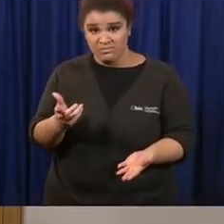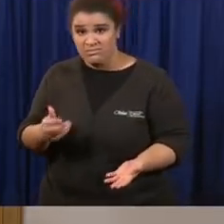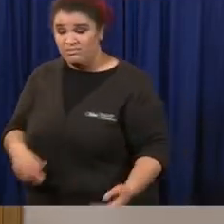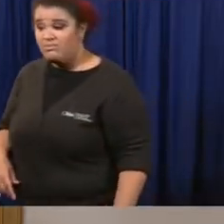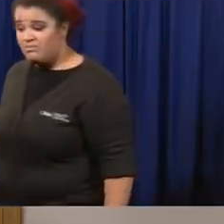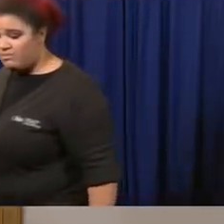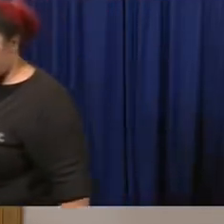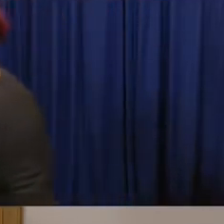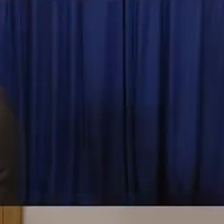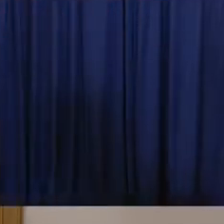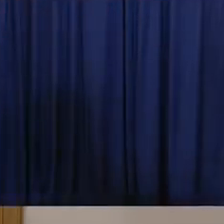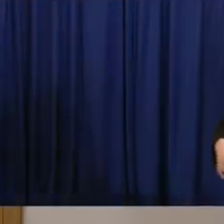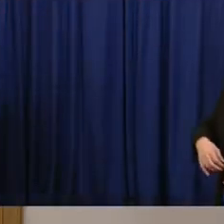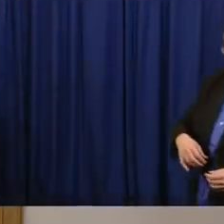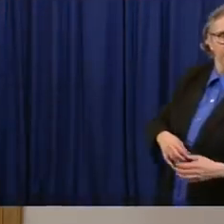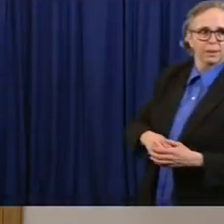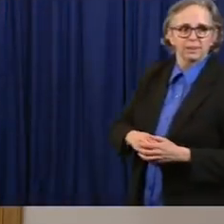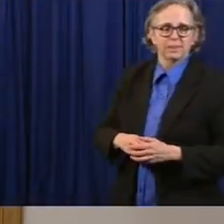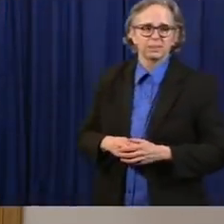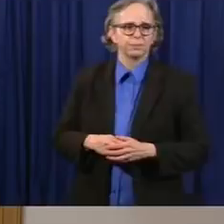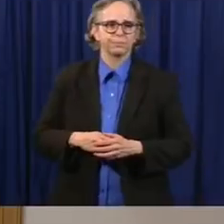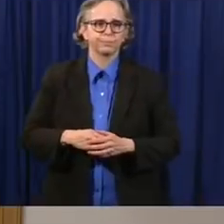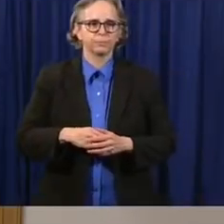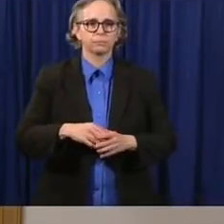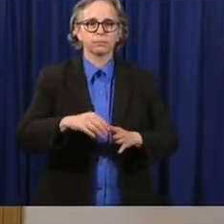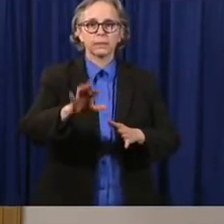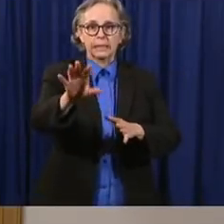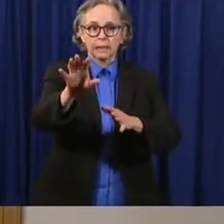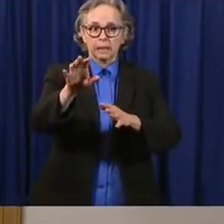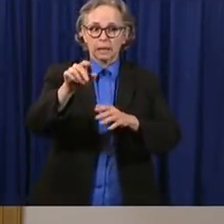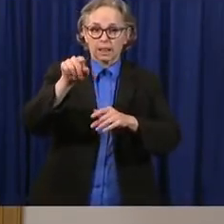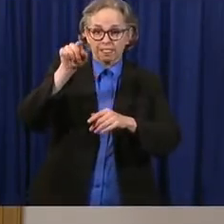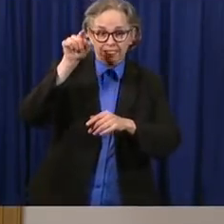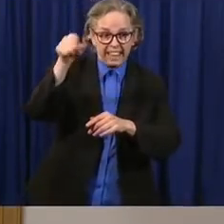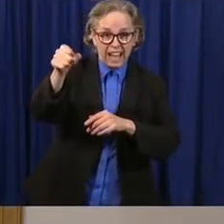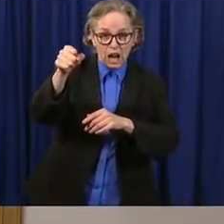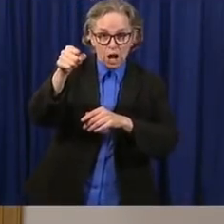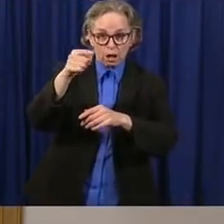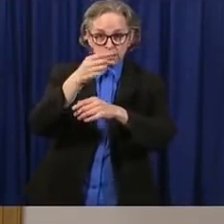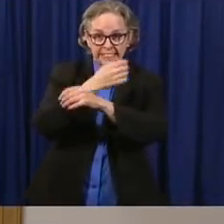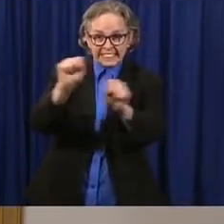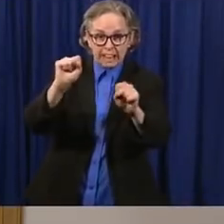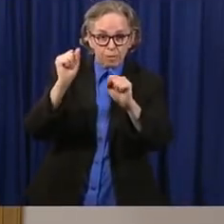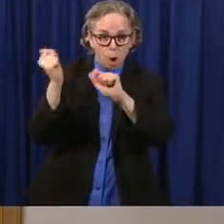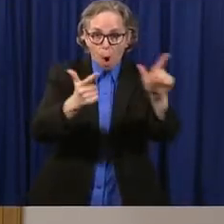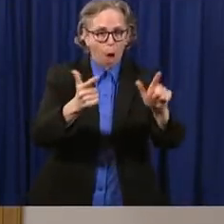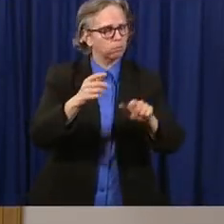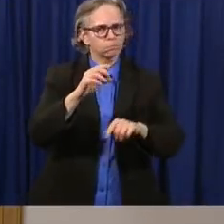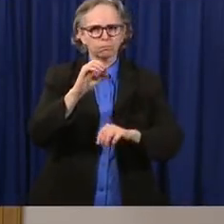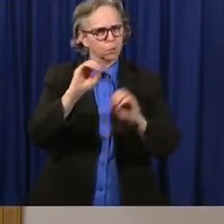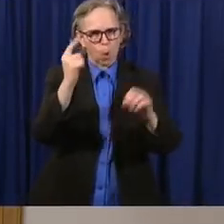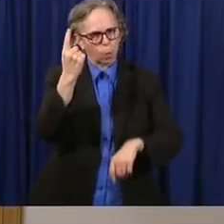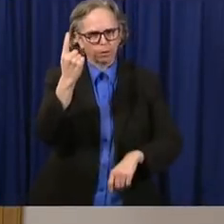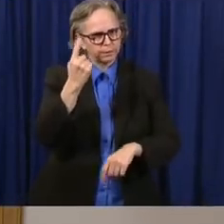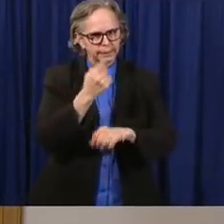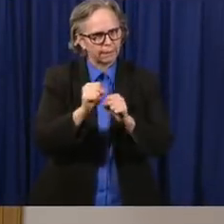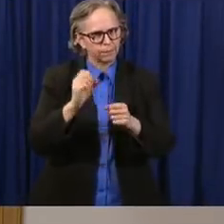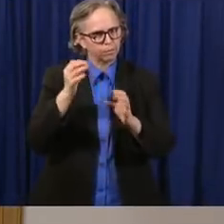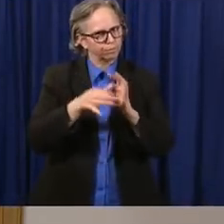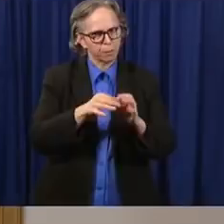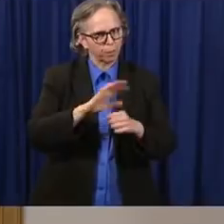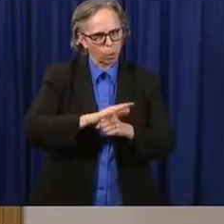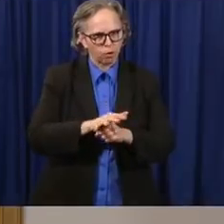What has happened is the director was able to, and her team, keep the virus